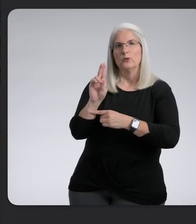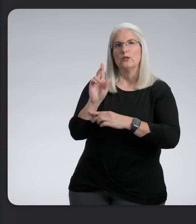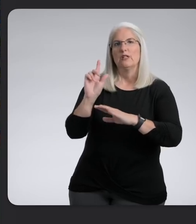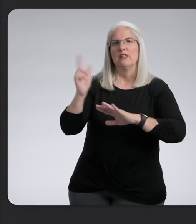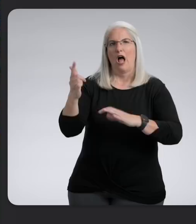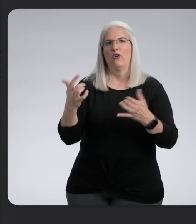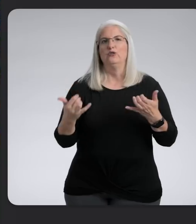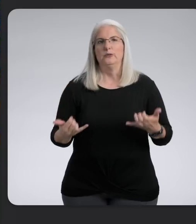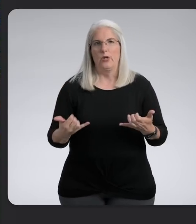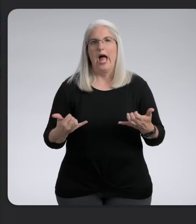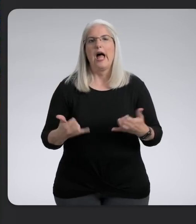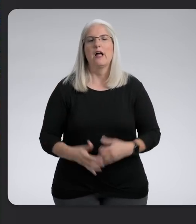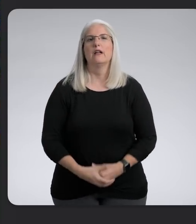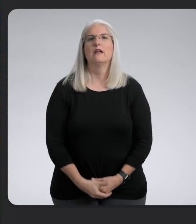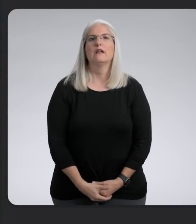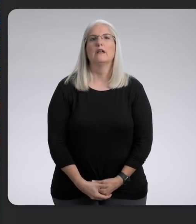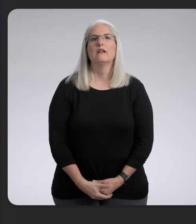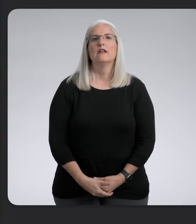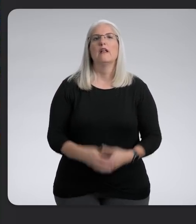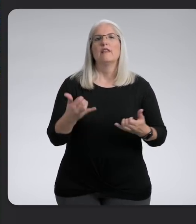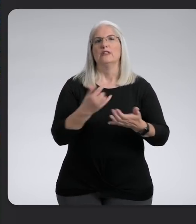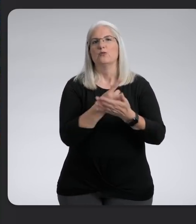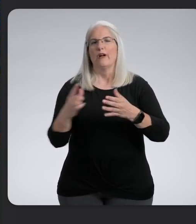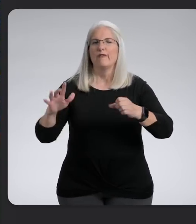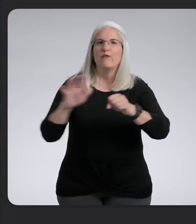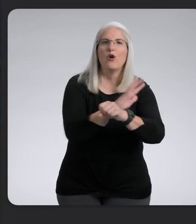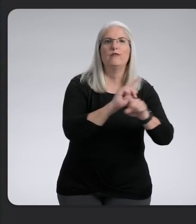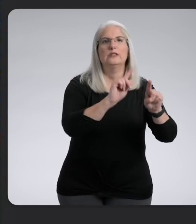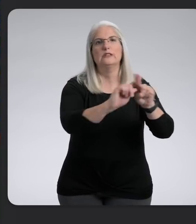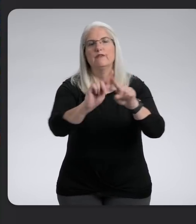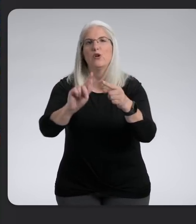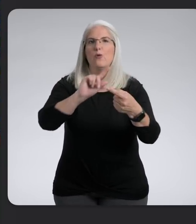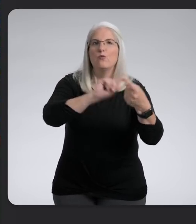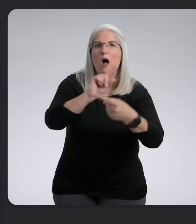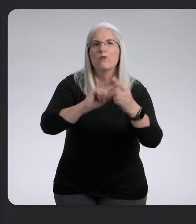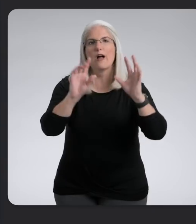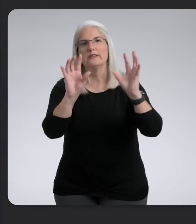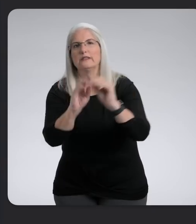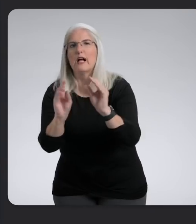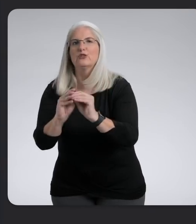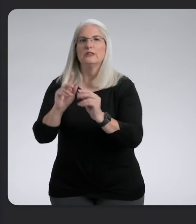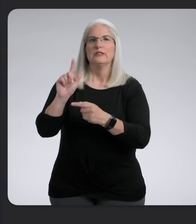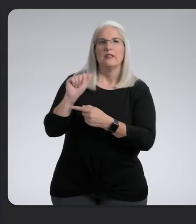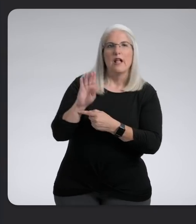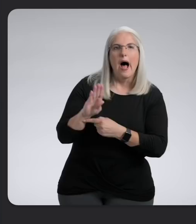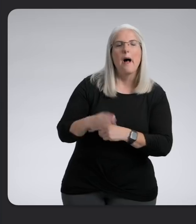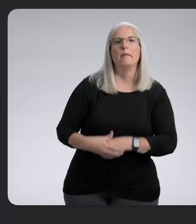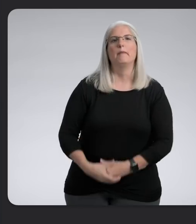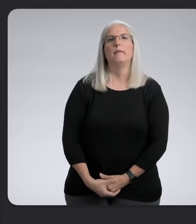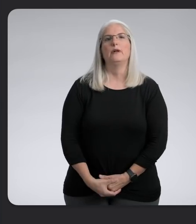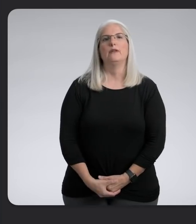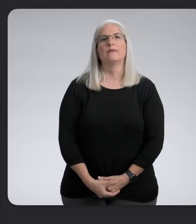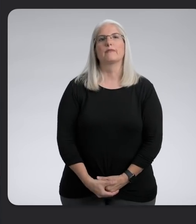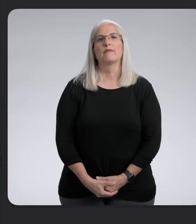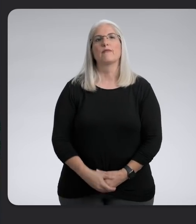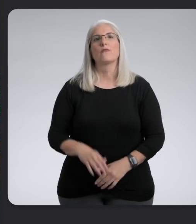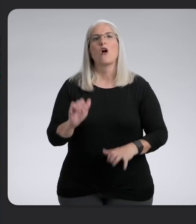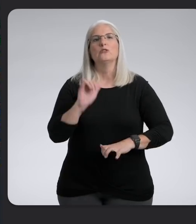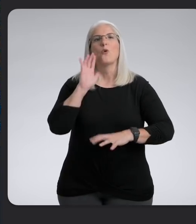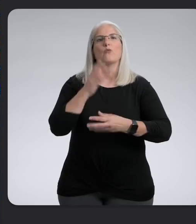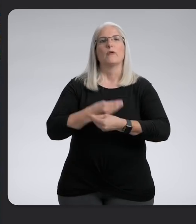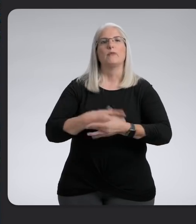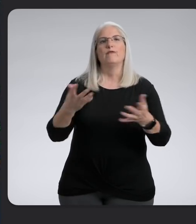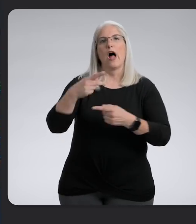week full of in-depth sessions and one-to-one labs with Apple engineers. We will also provide pavilions,